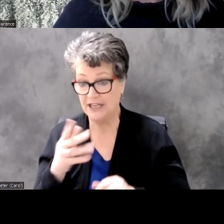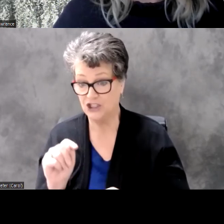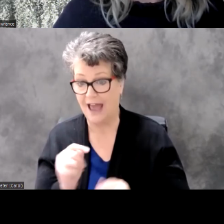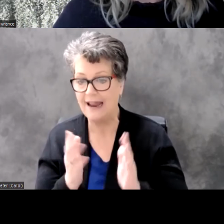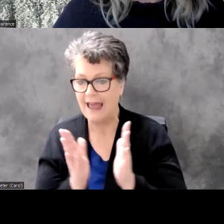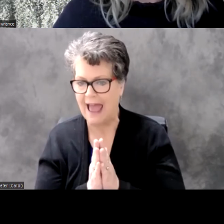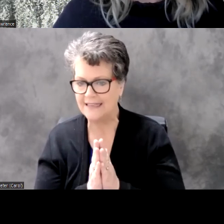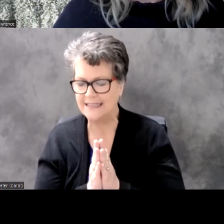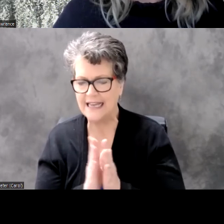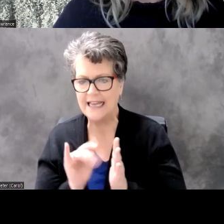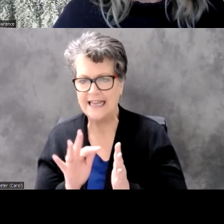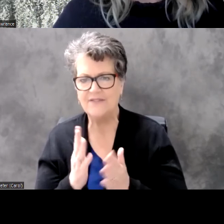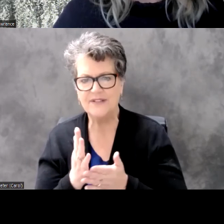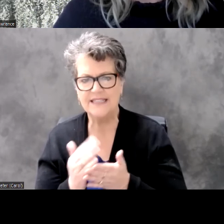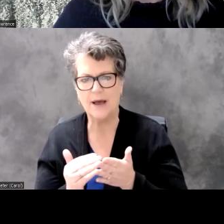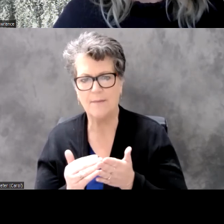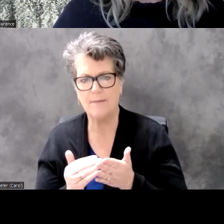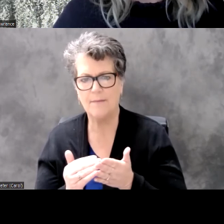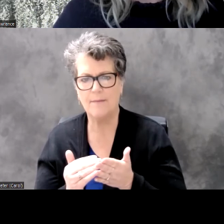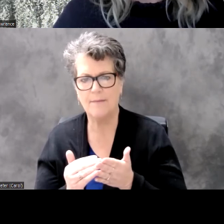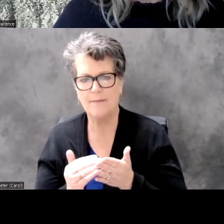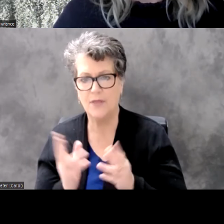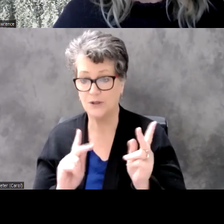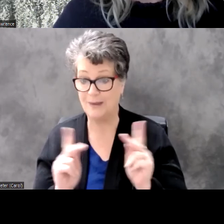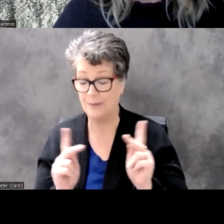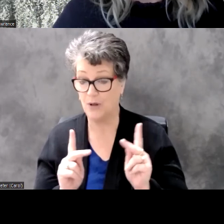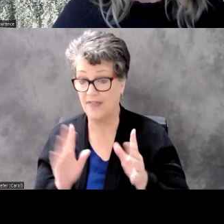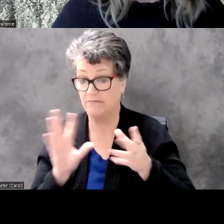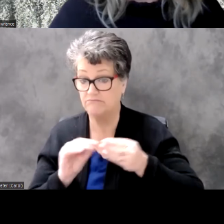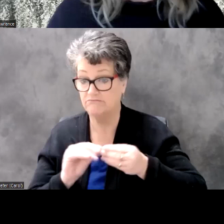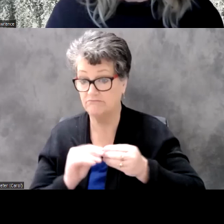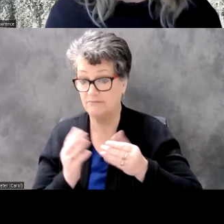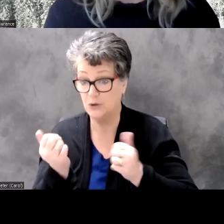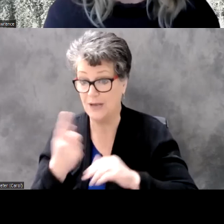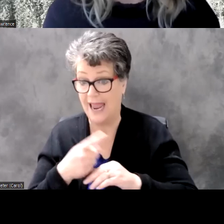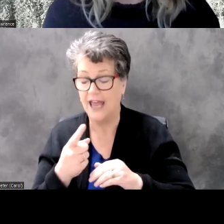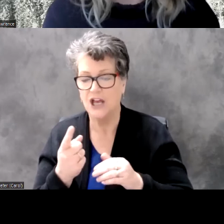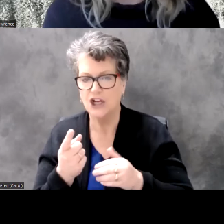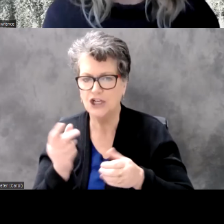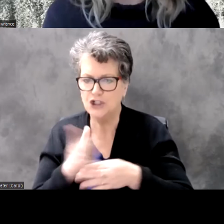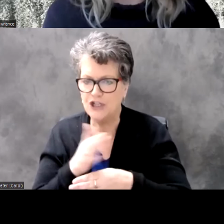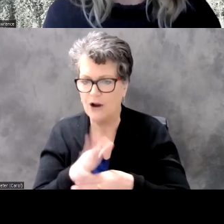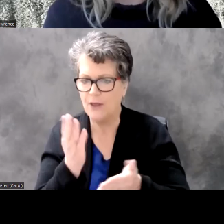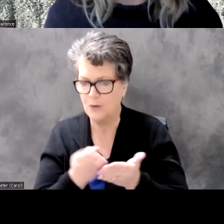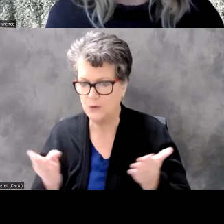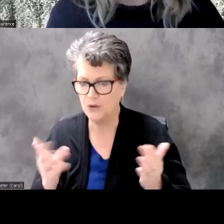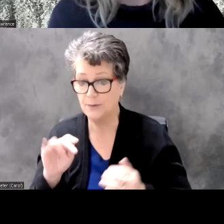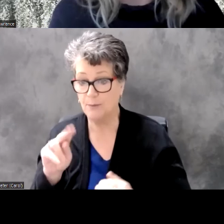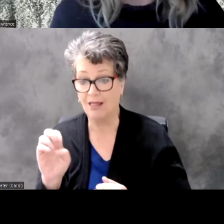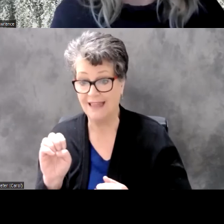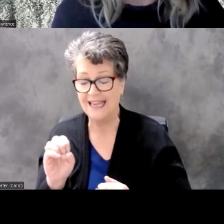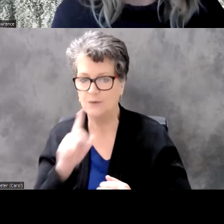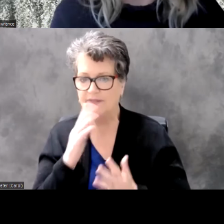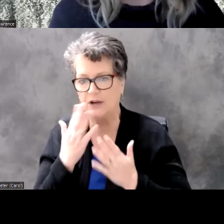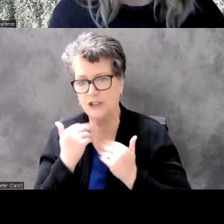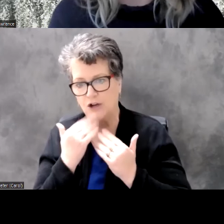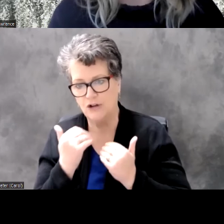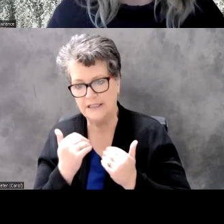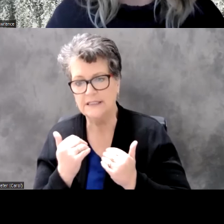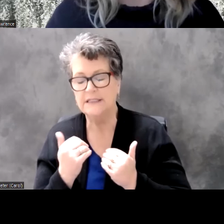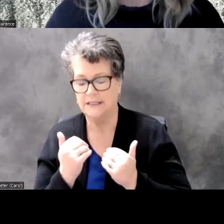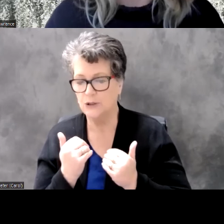if some of the folks that have spoken up today could share some of the resources. And I know that Pauline was very generous